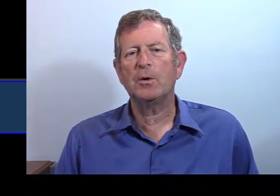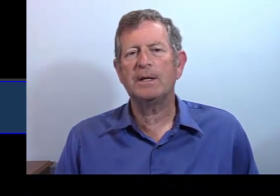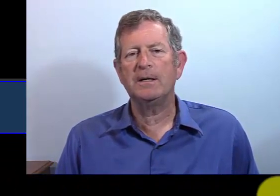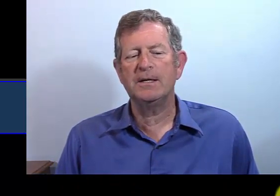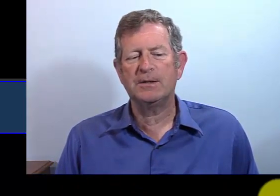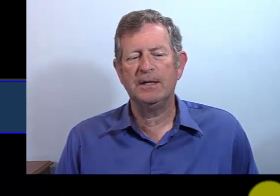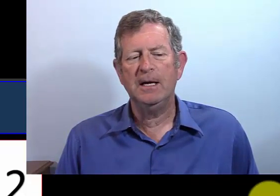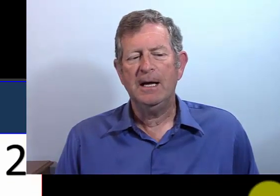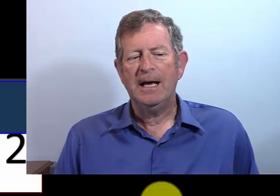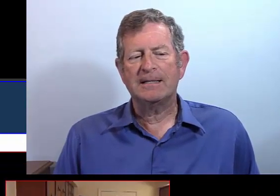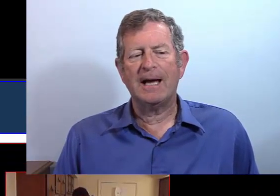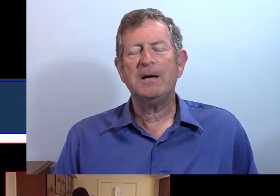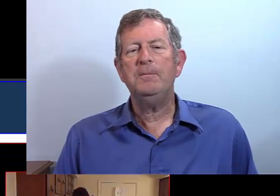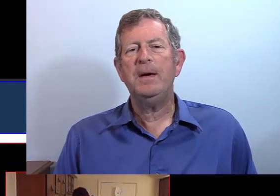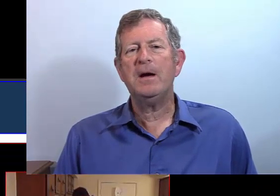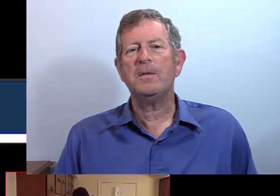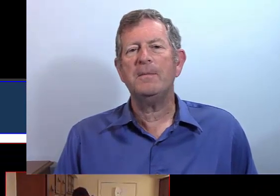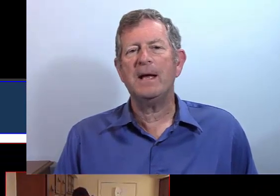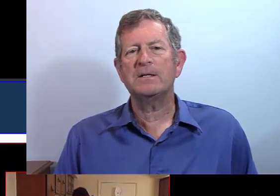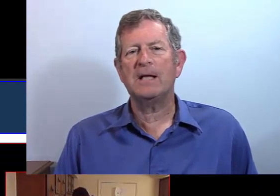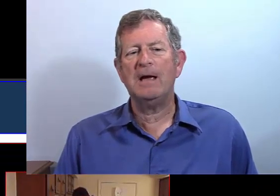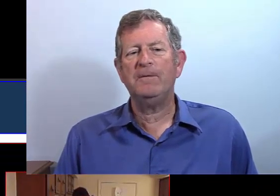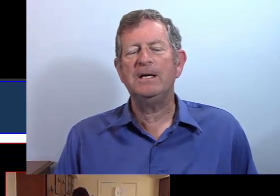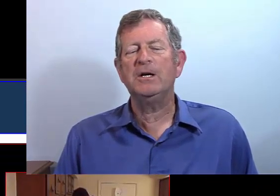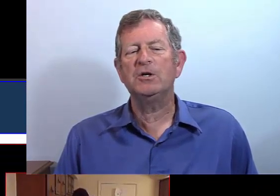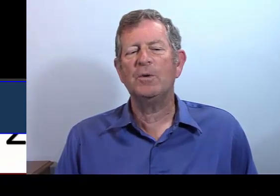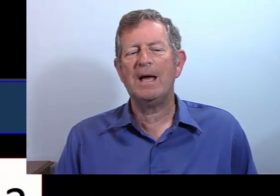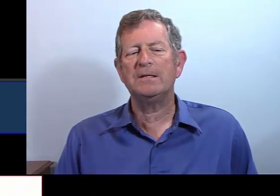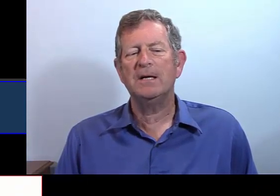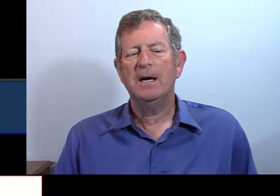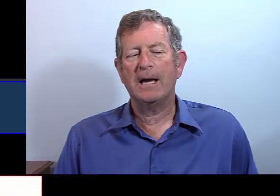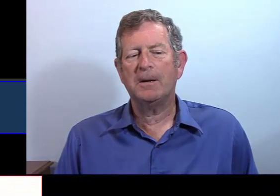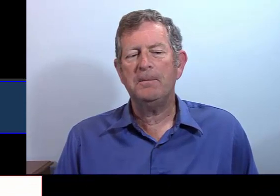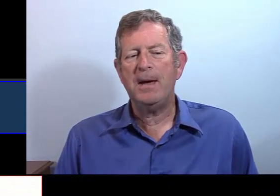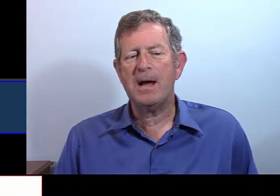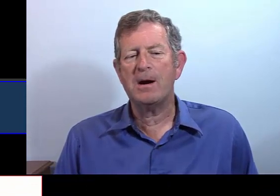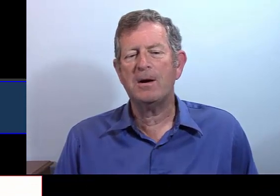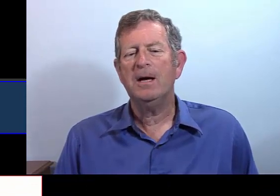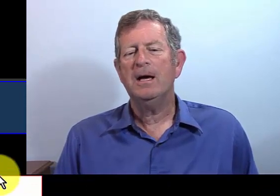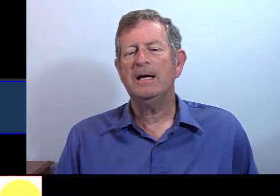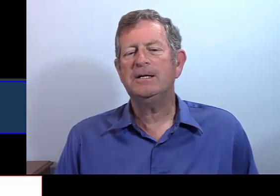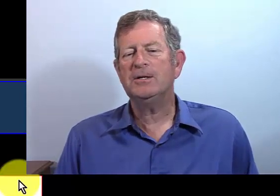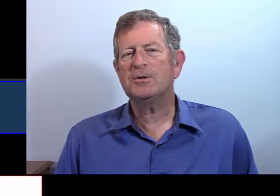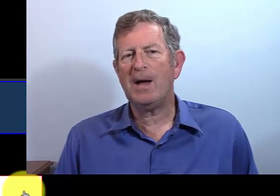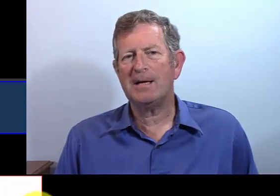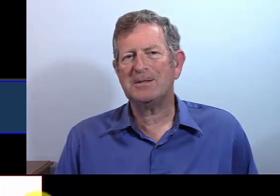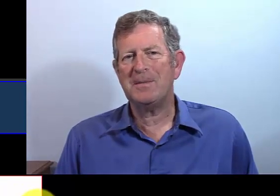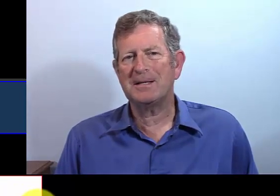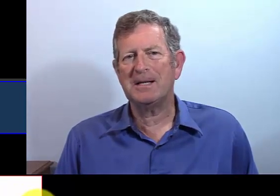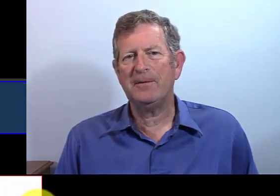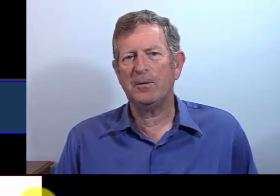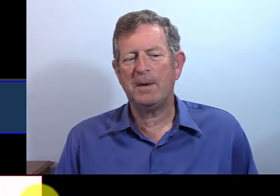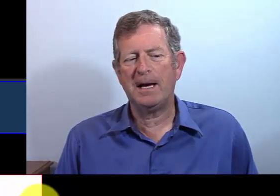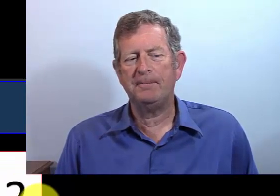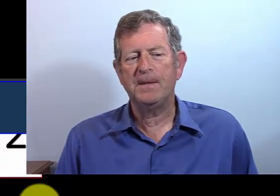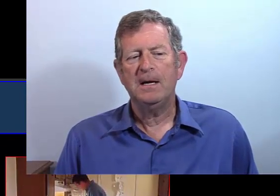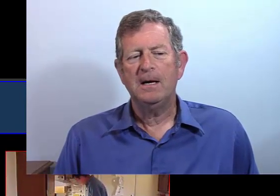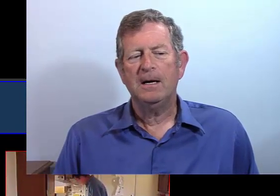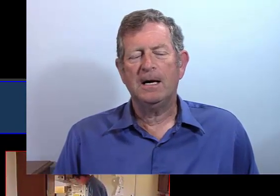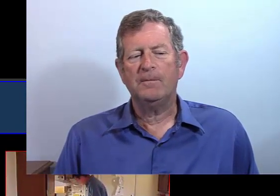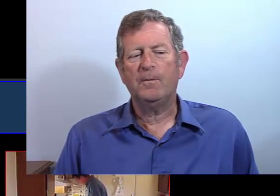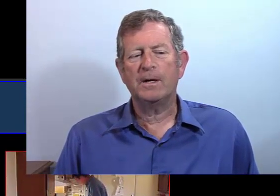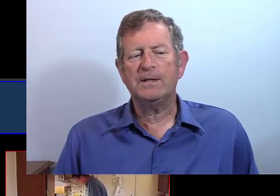section 6, you're going to listen as I compare the man's life and contrast. I compare and contrast the man's life with